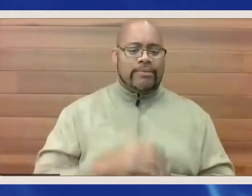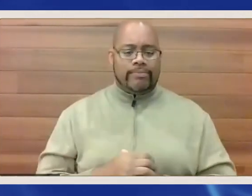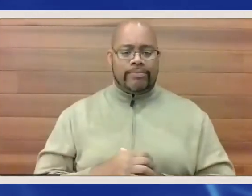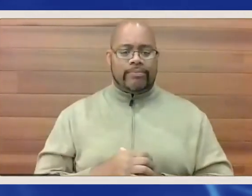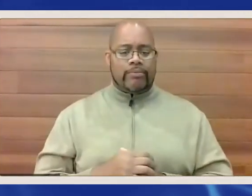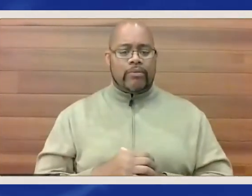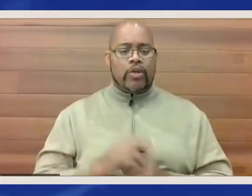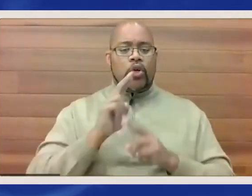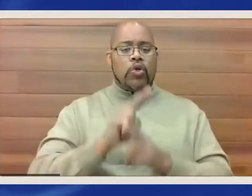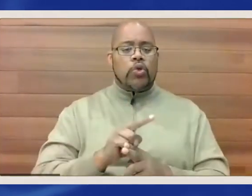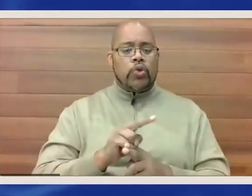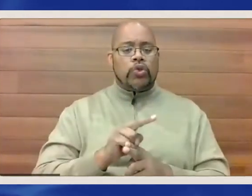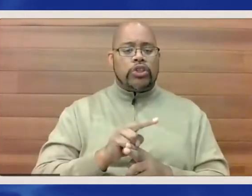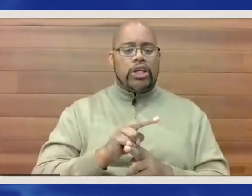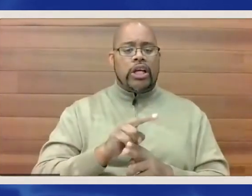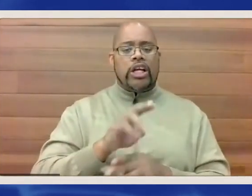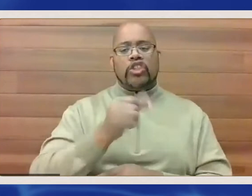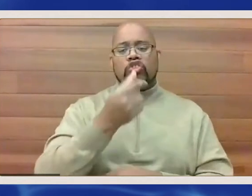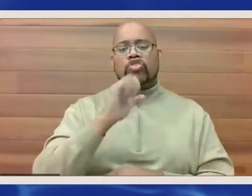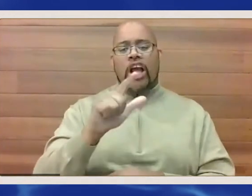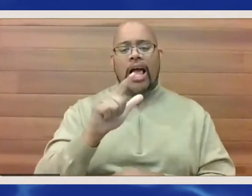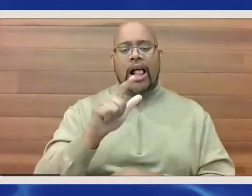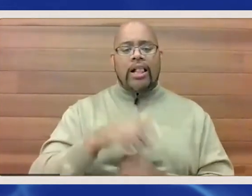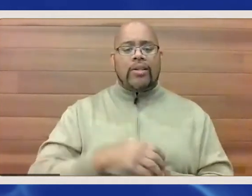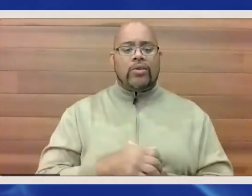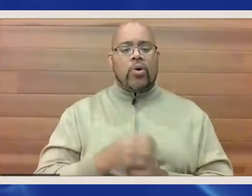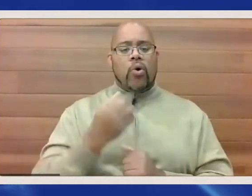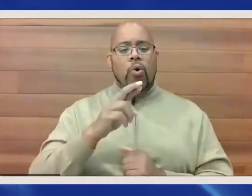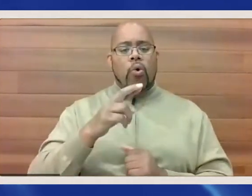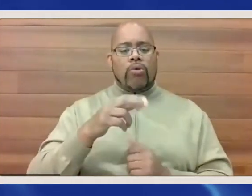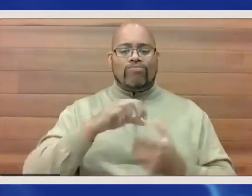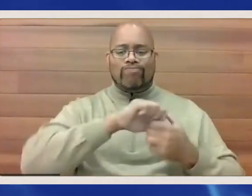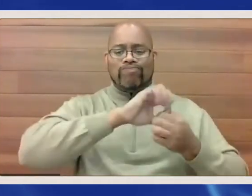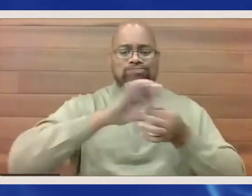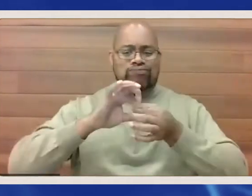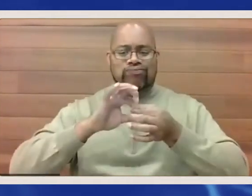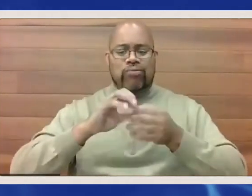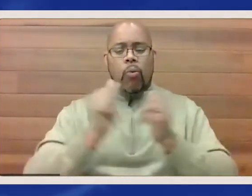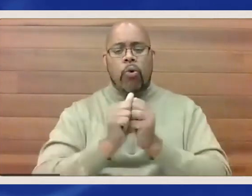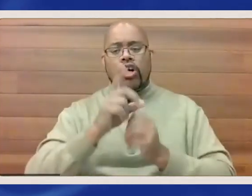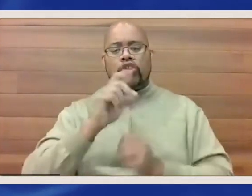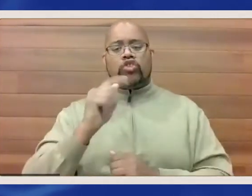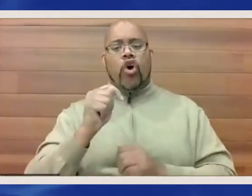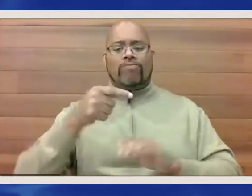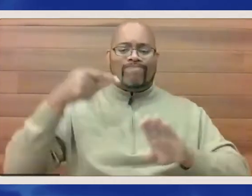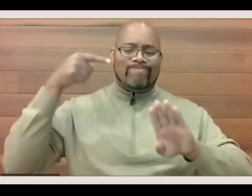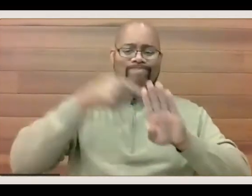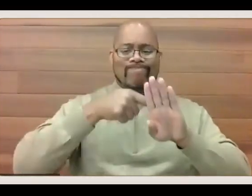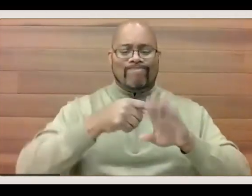fin tags using epoxy gel or secured to a dart tag.